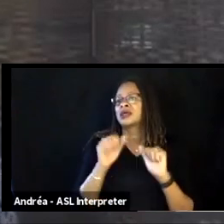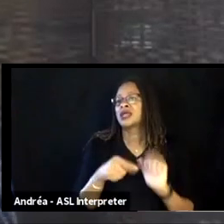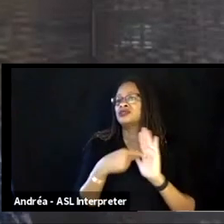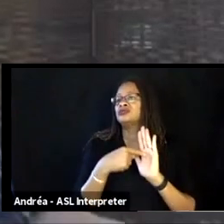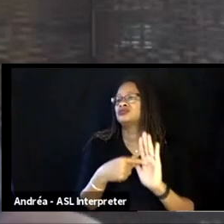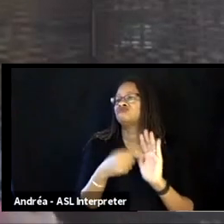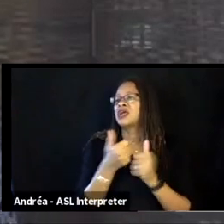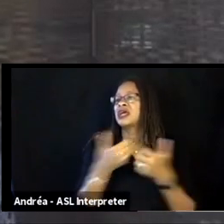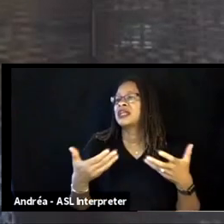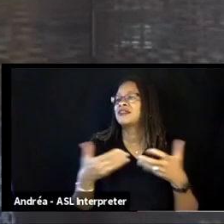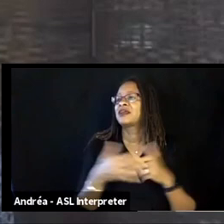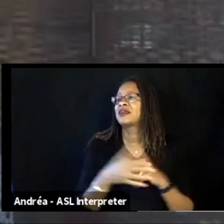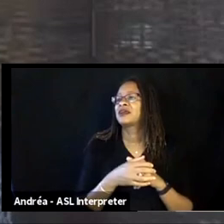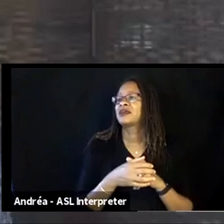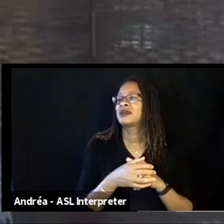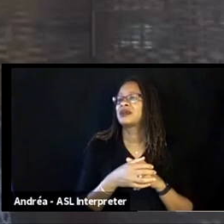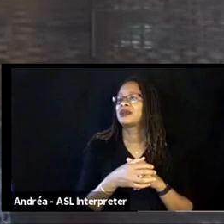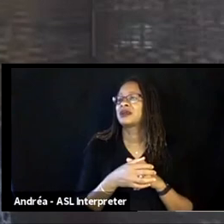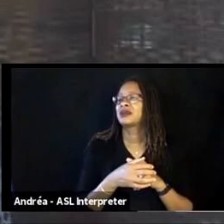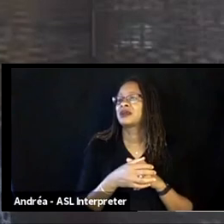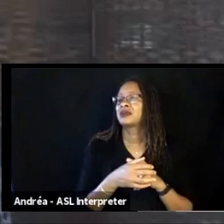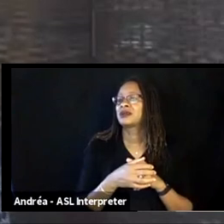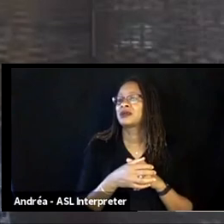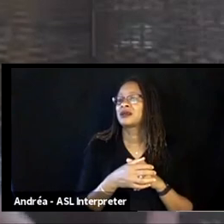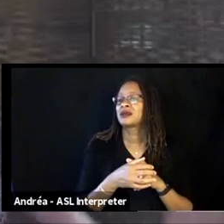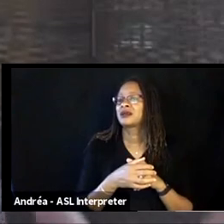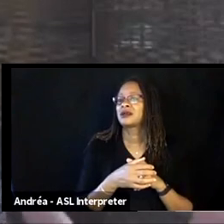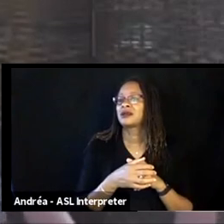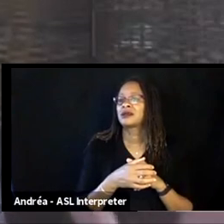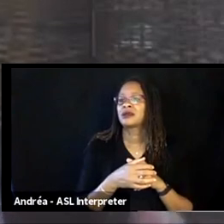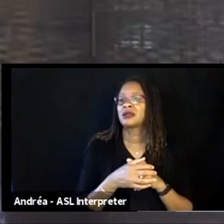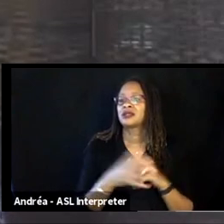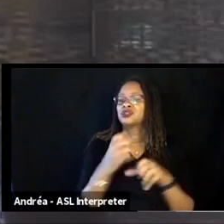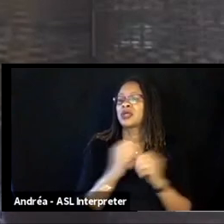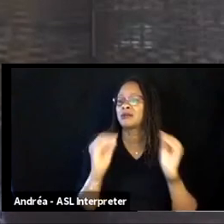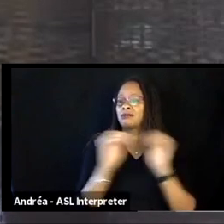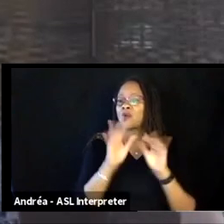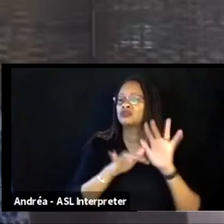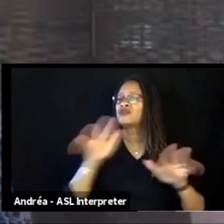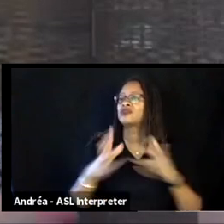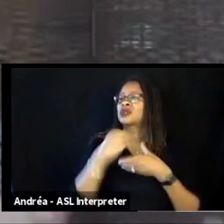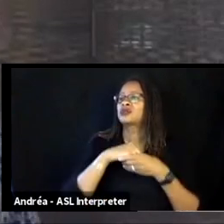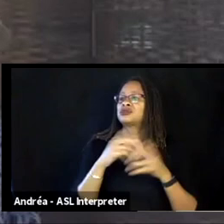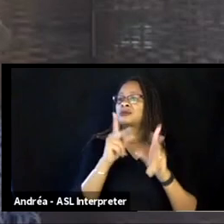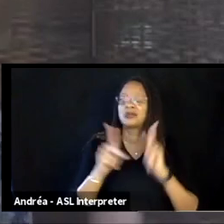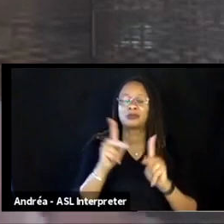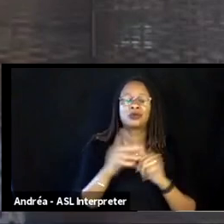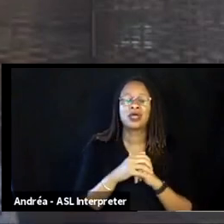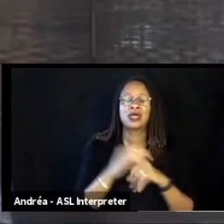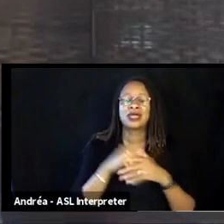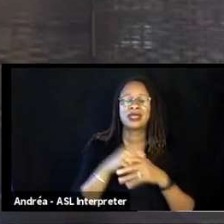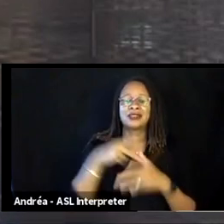anything in terms of what's working to get more diverse and inclusive people in the pipeline